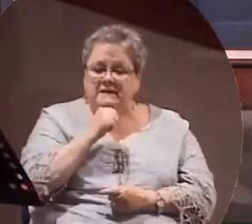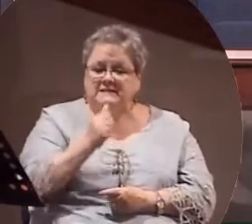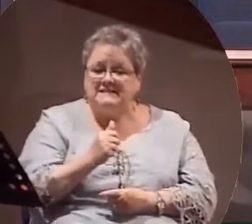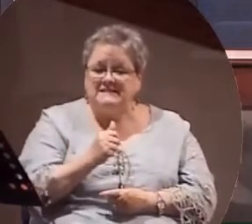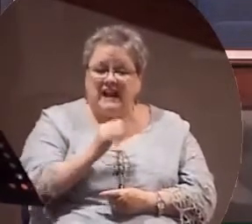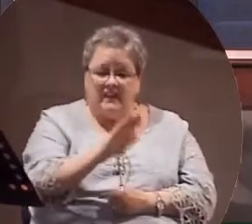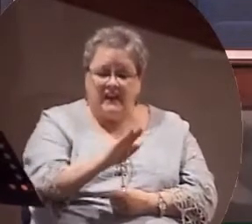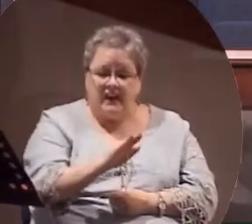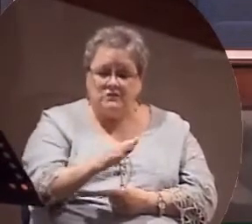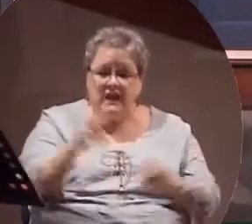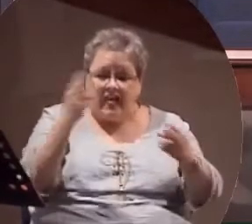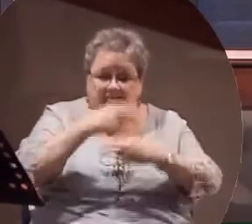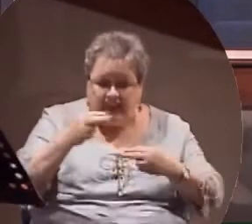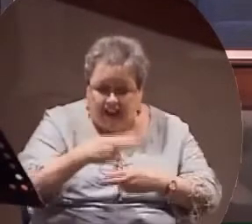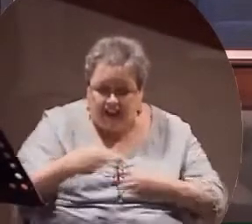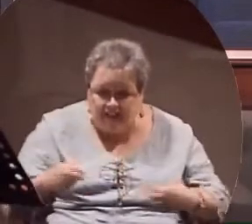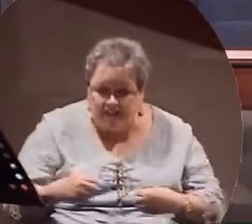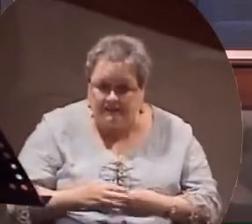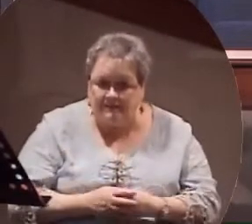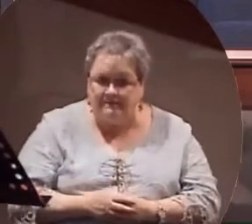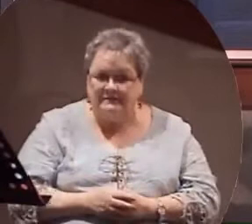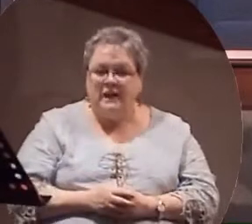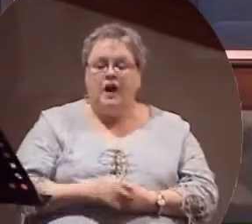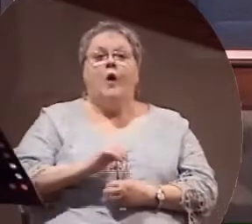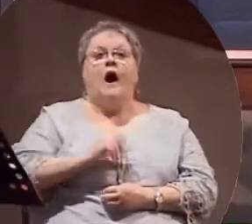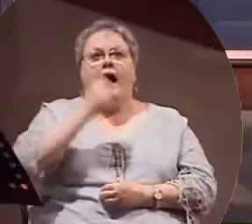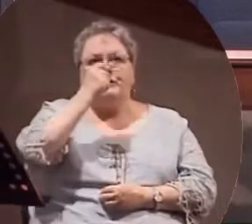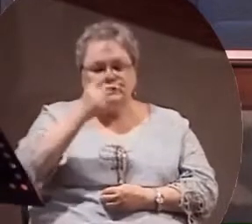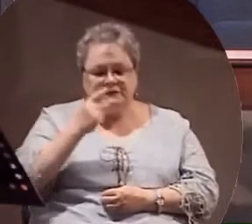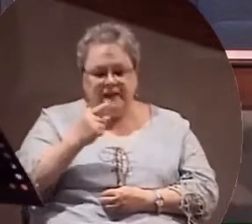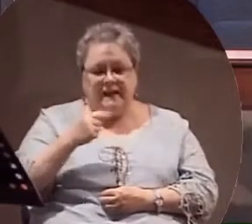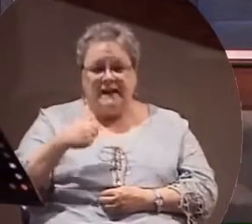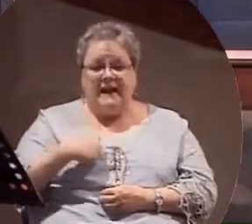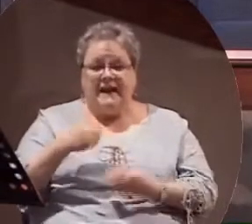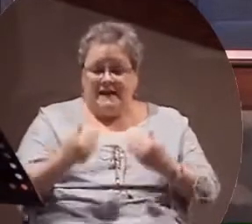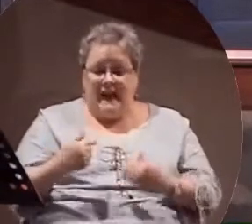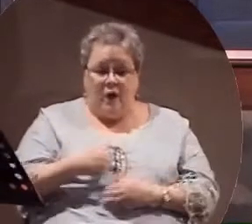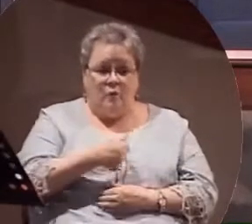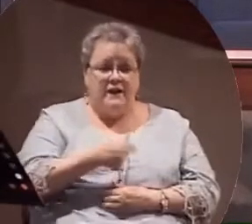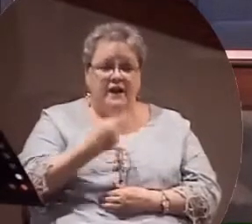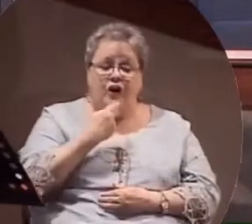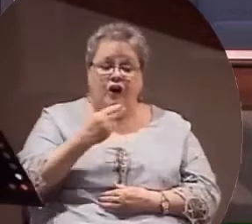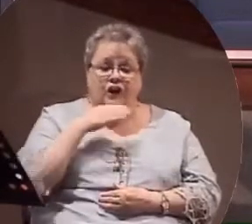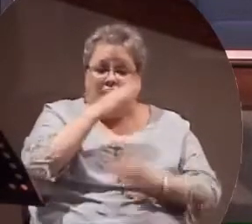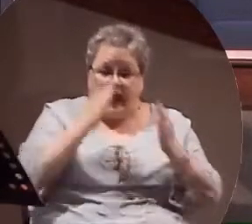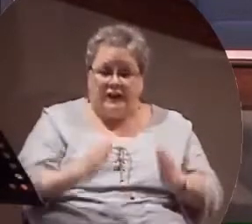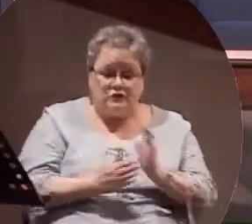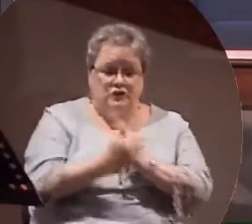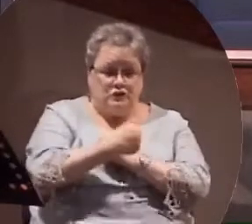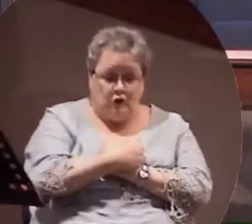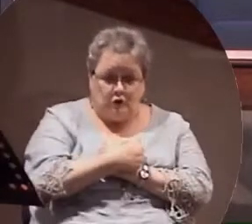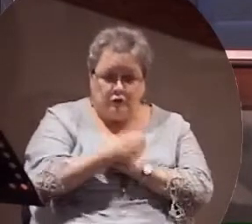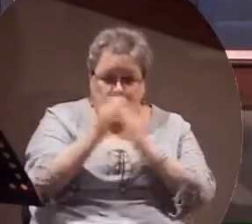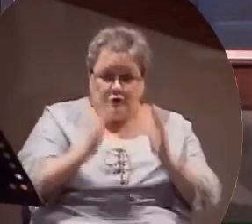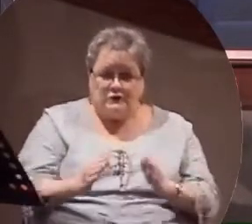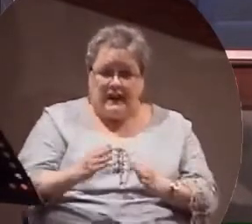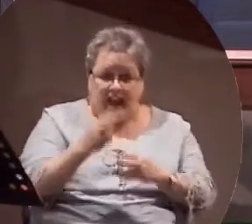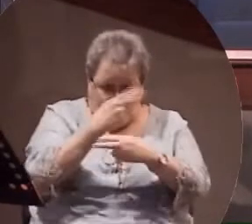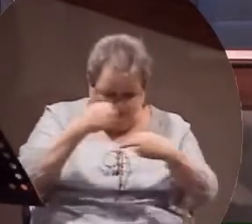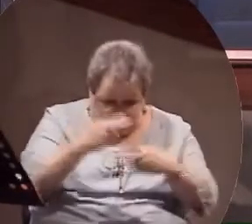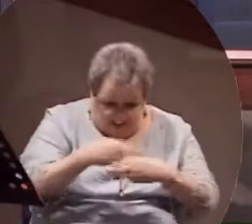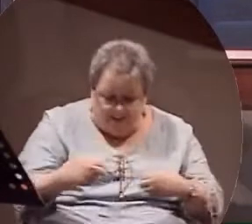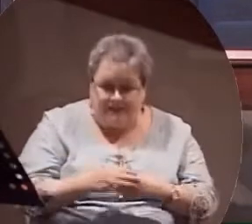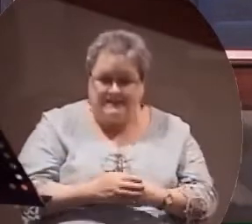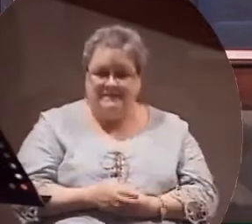them? What? Oh, I get it now. We're lying, adulterous thieves. That's what we are.